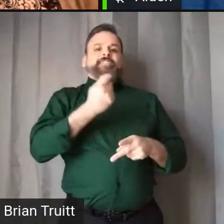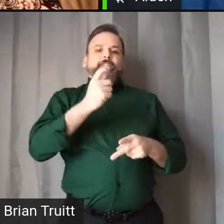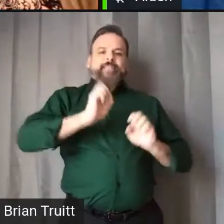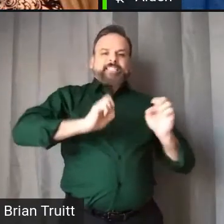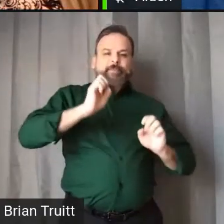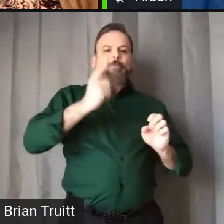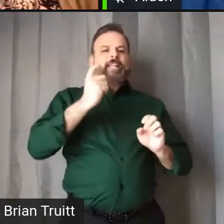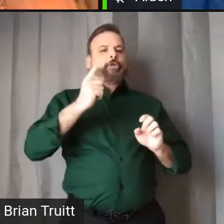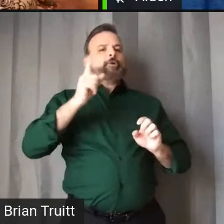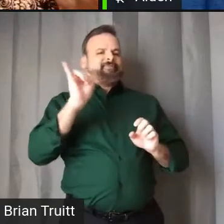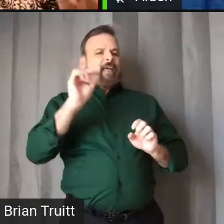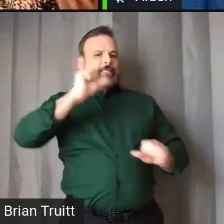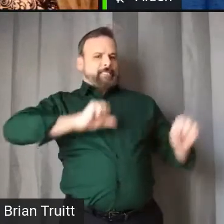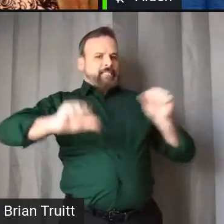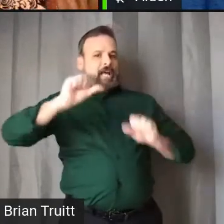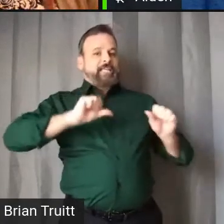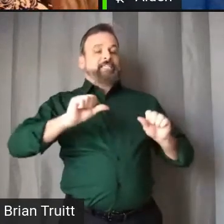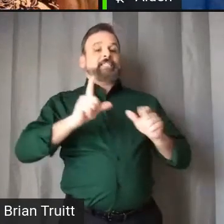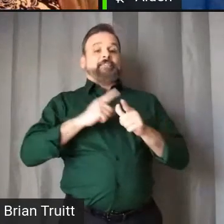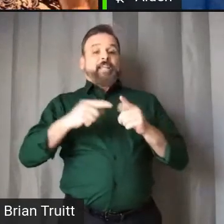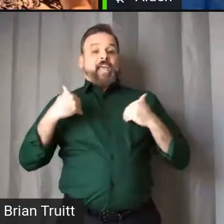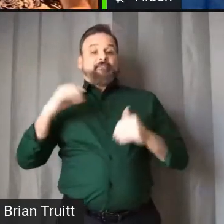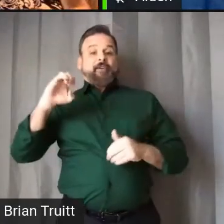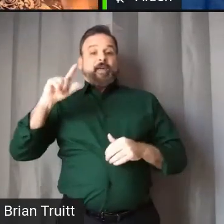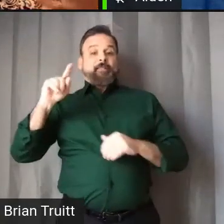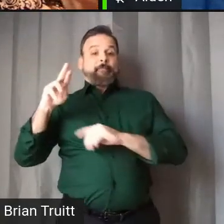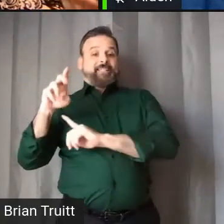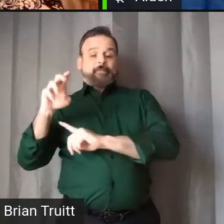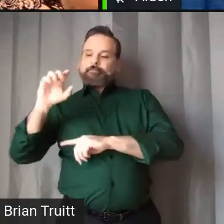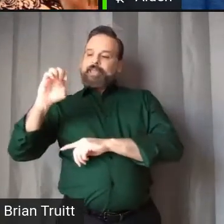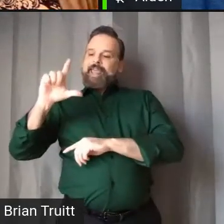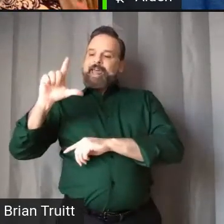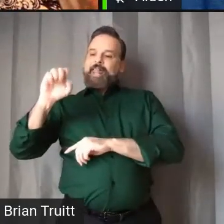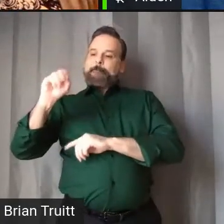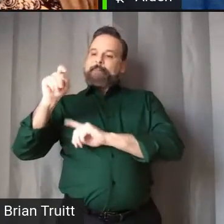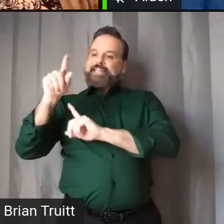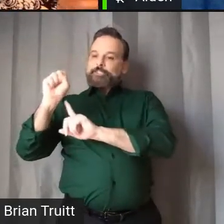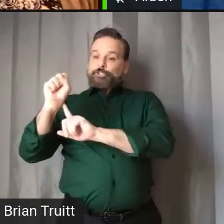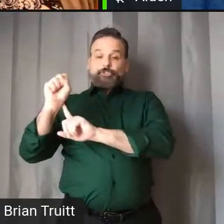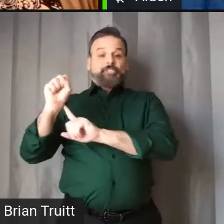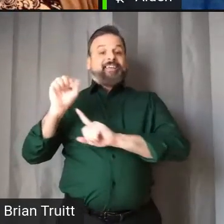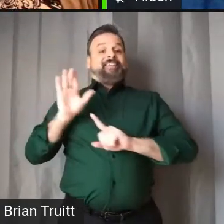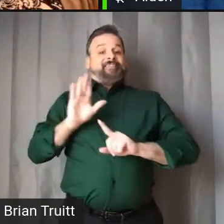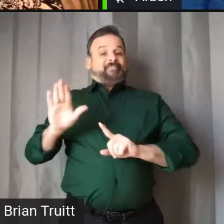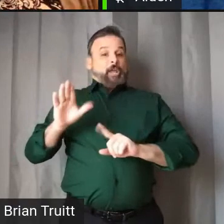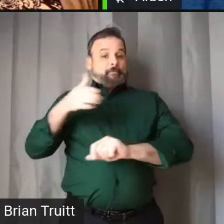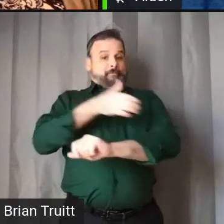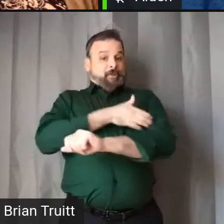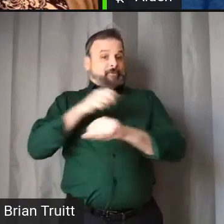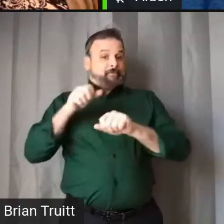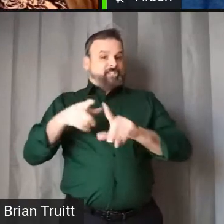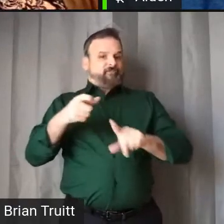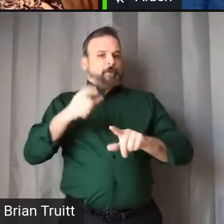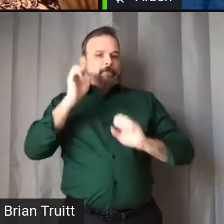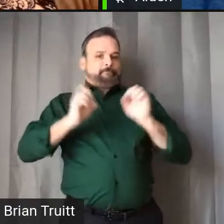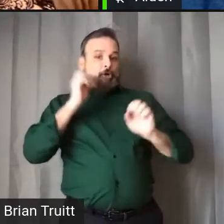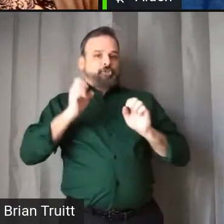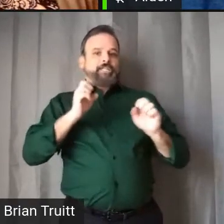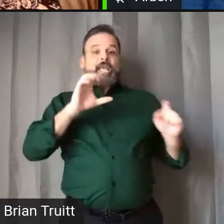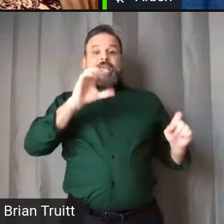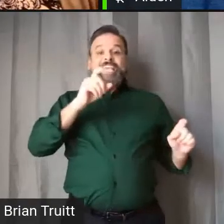sciencey. And then I've got the elementals, who are very, it's very emotion based. It's sort of, you know, if you're thinking, if casters are